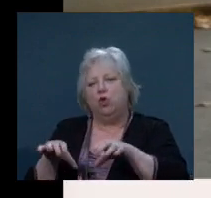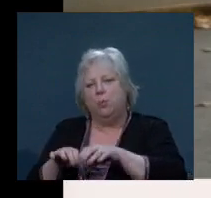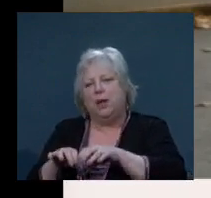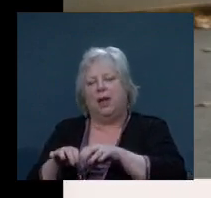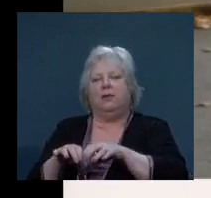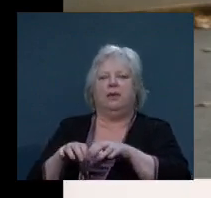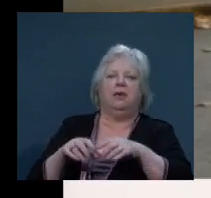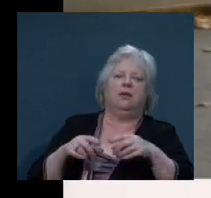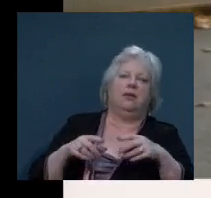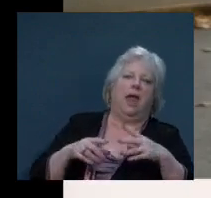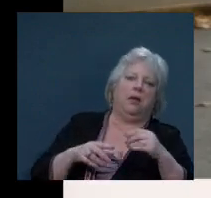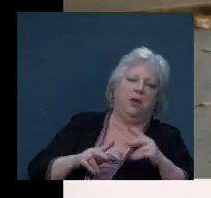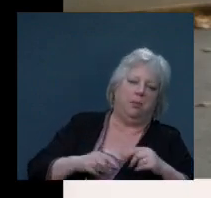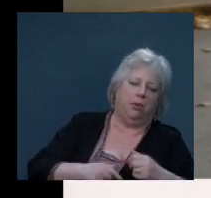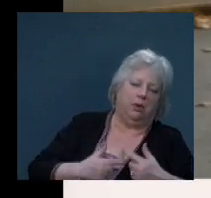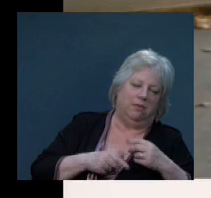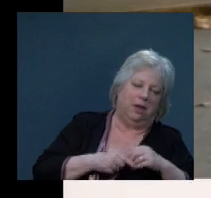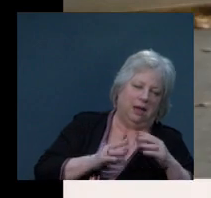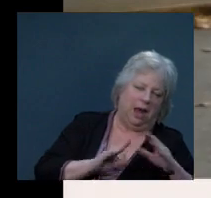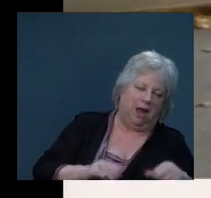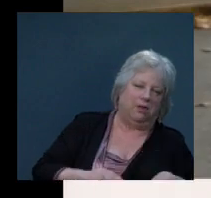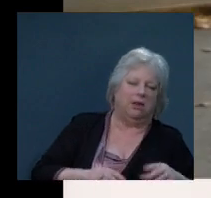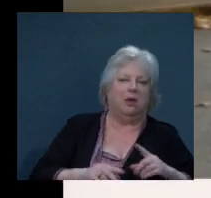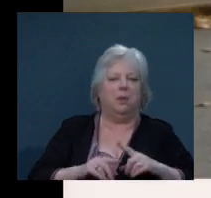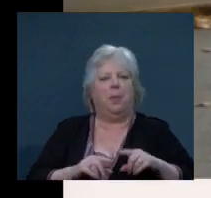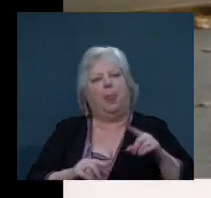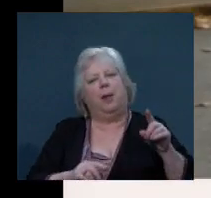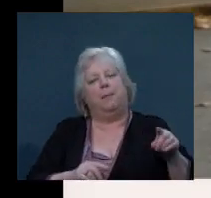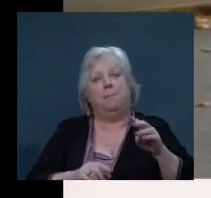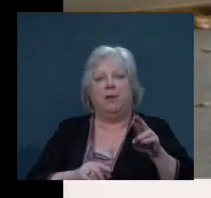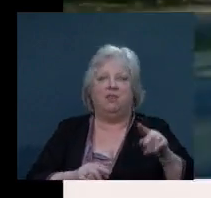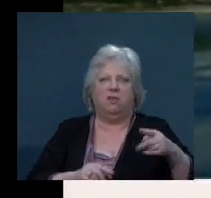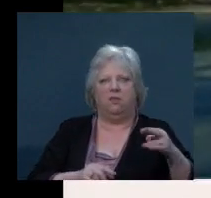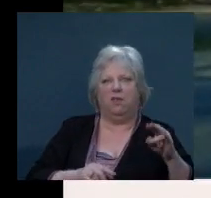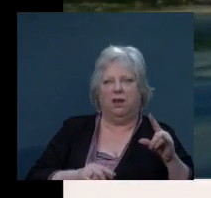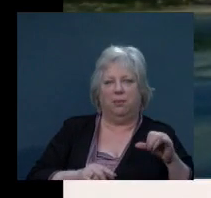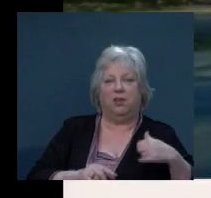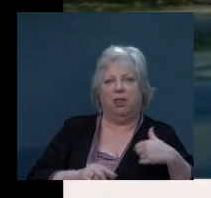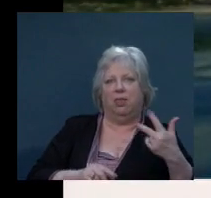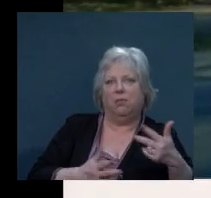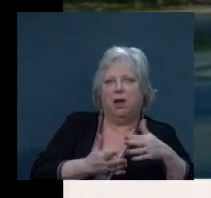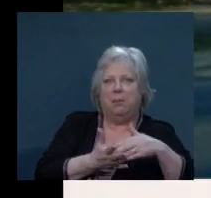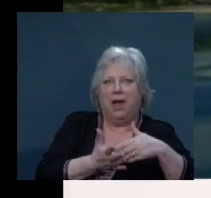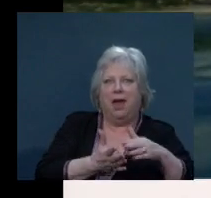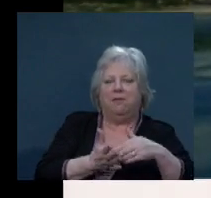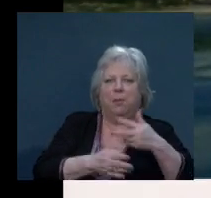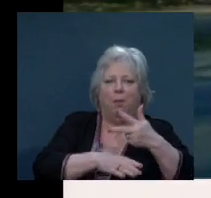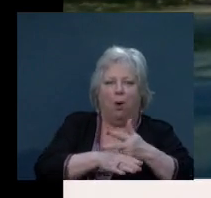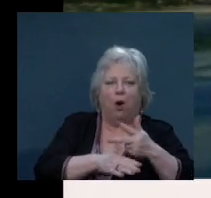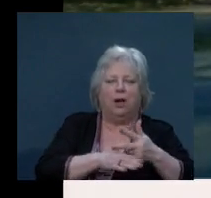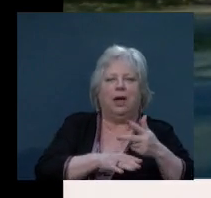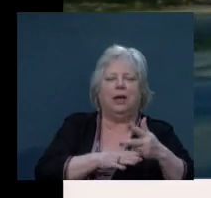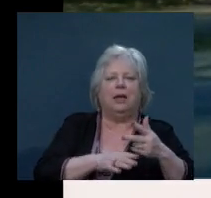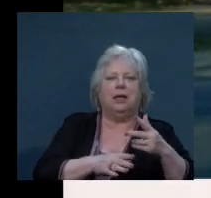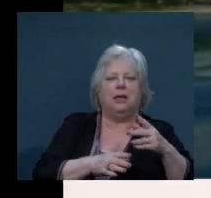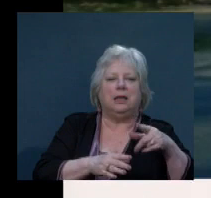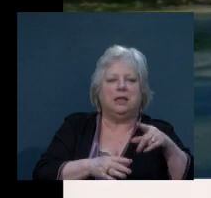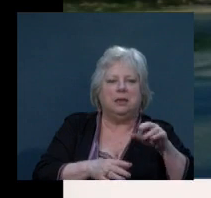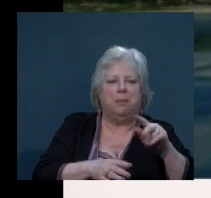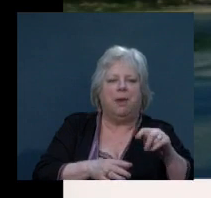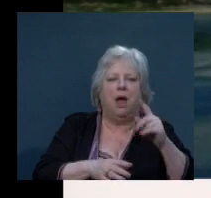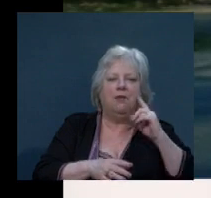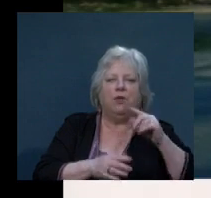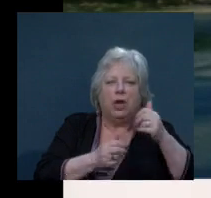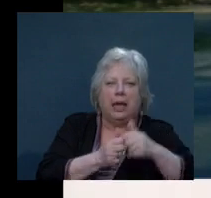except Mr. Phillips had 3 paved parking spaces for each housing unit, 6